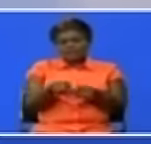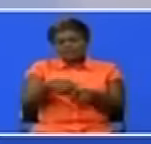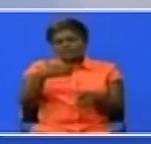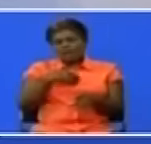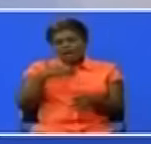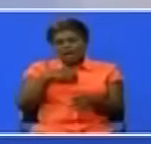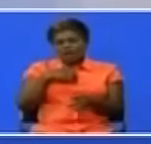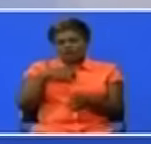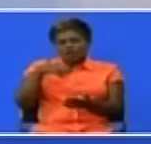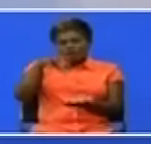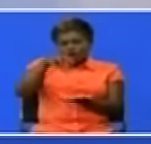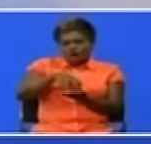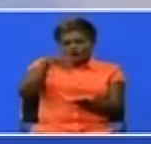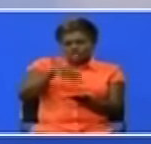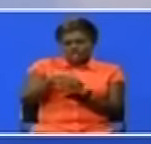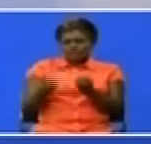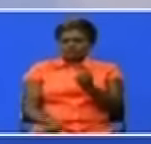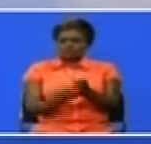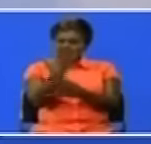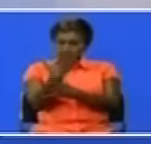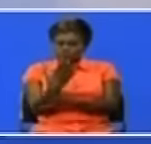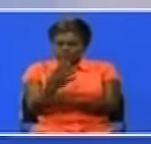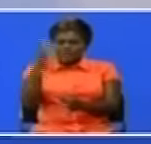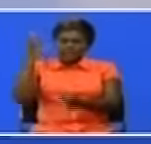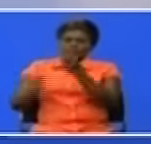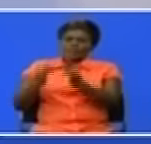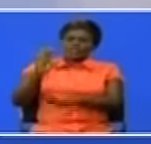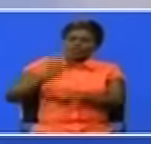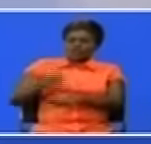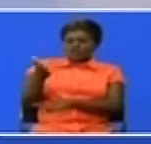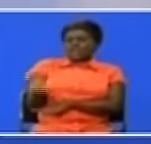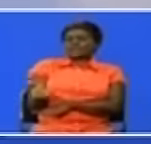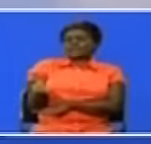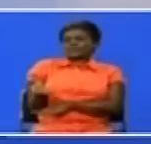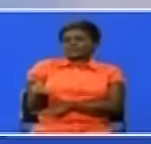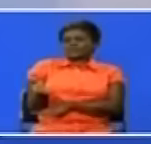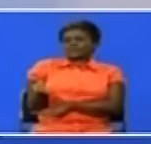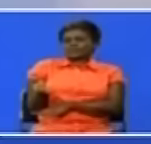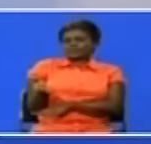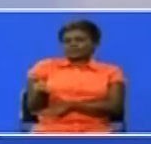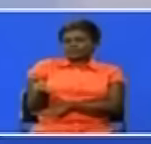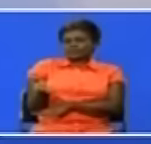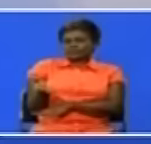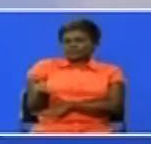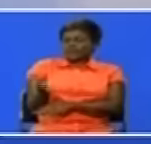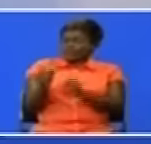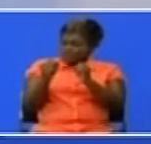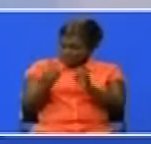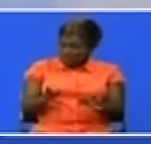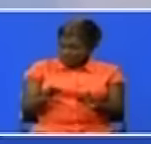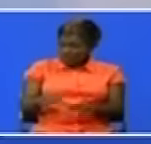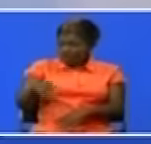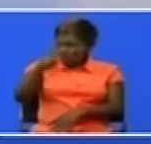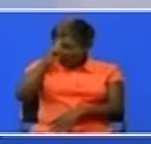content producers who rely on the existence of media houses to do their businesses. So if done haphazardly, they could have